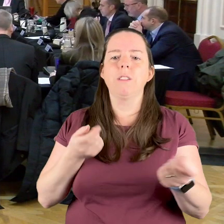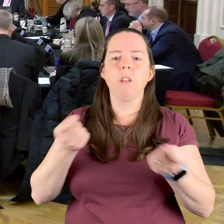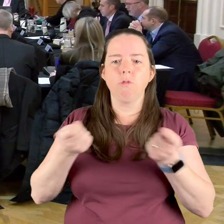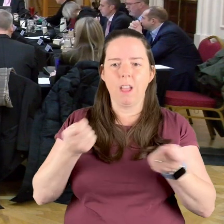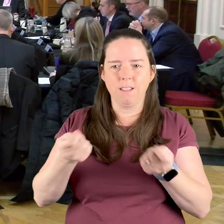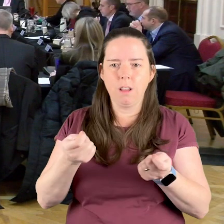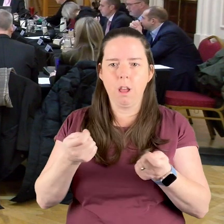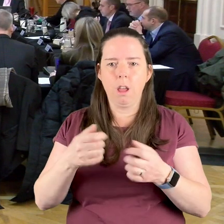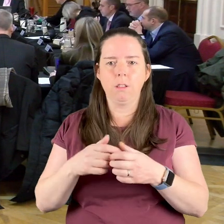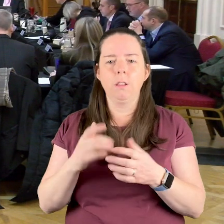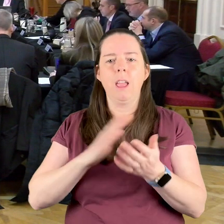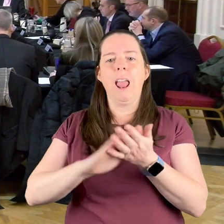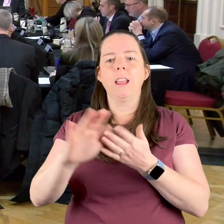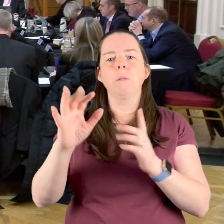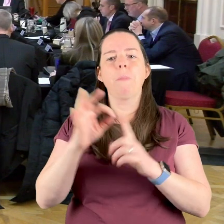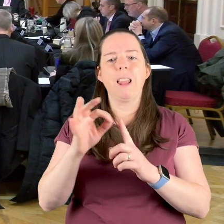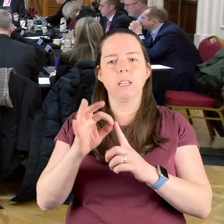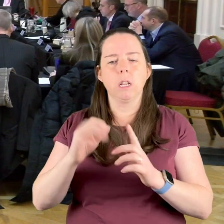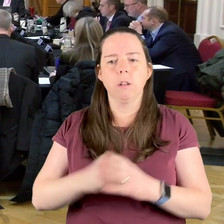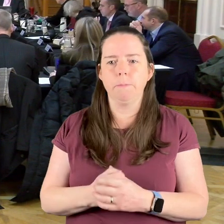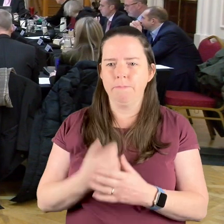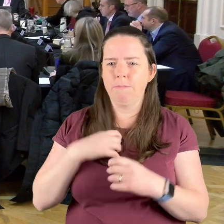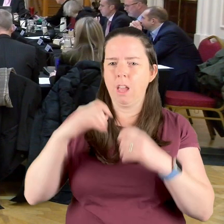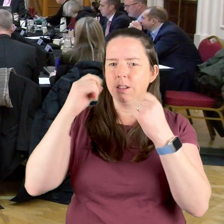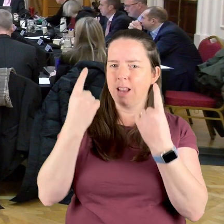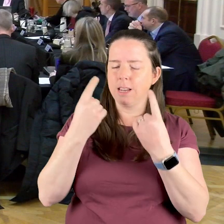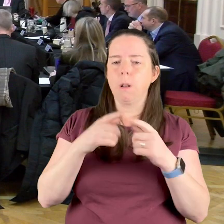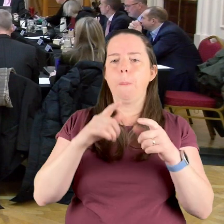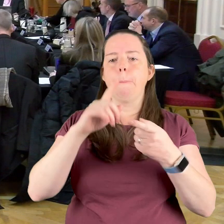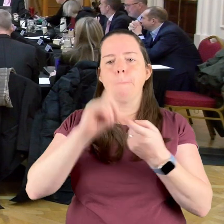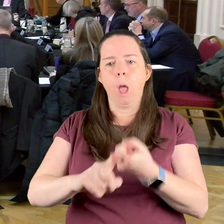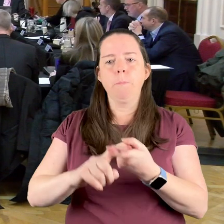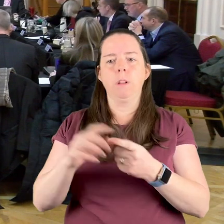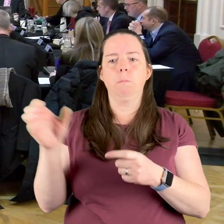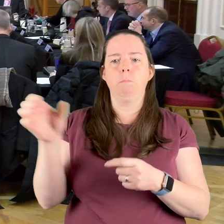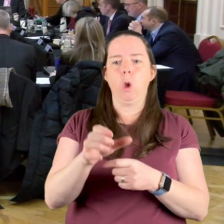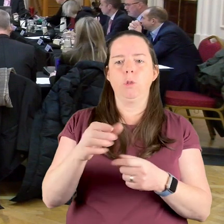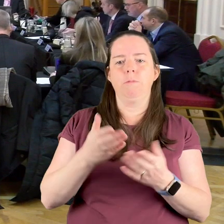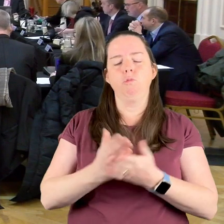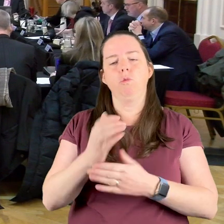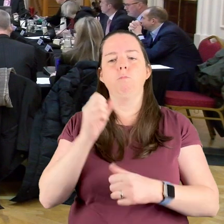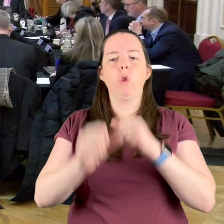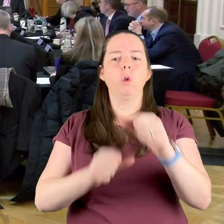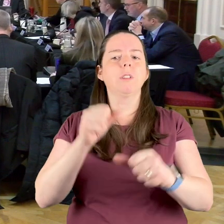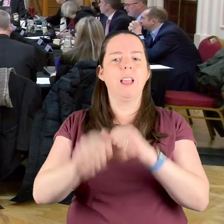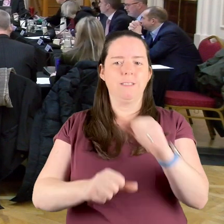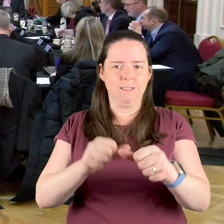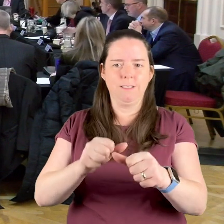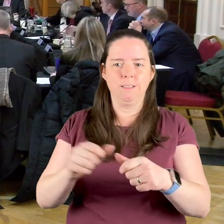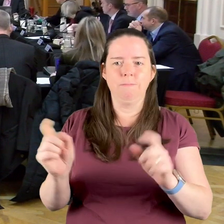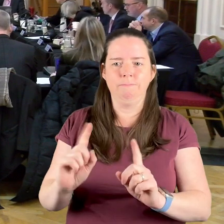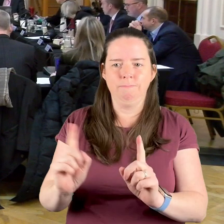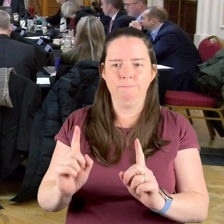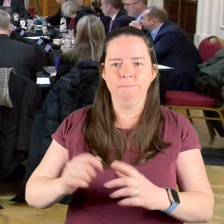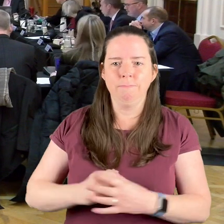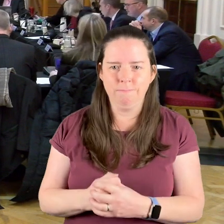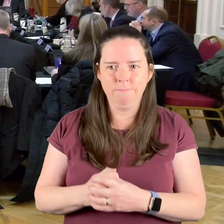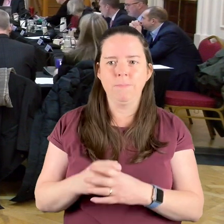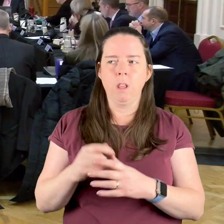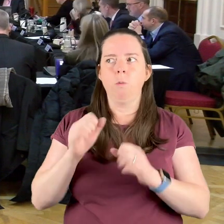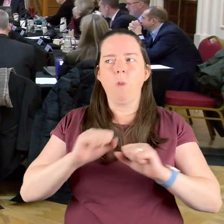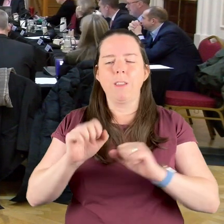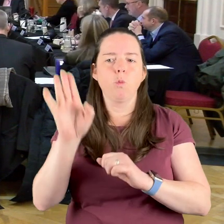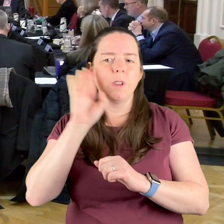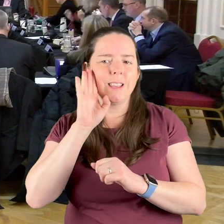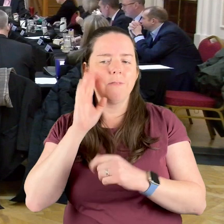have an interim regional director in Helen Pettersson. My understanding is that the permanent post is going through a process at the